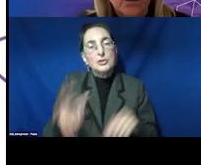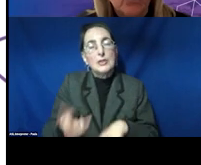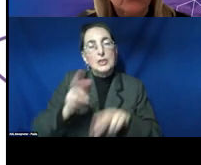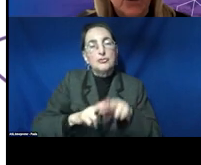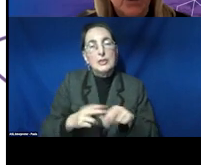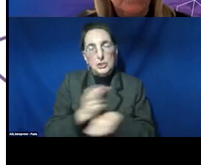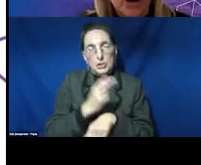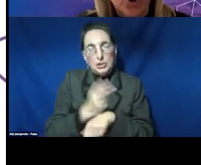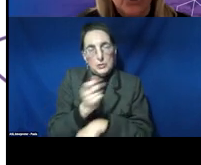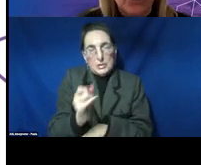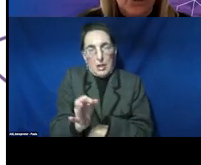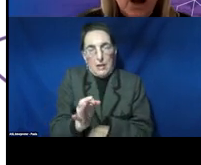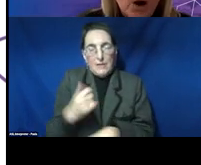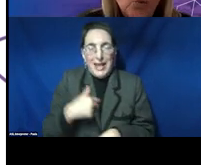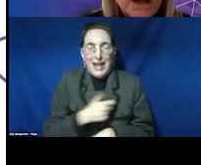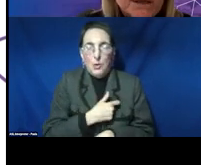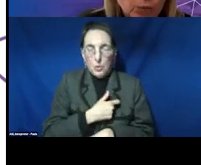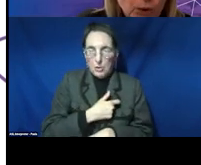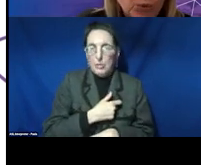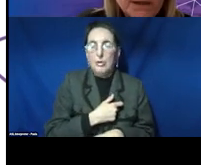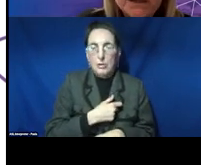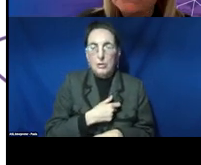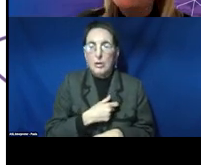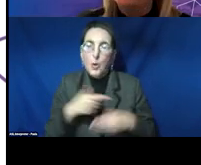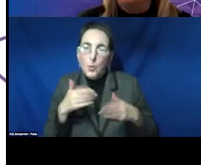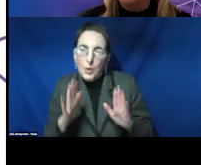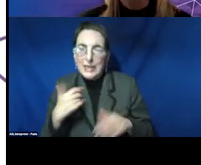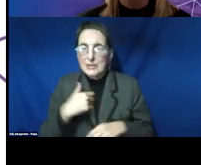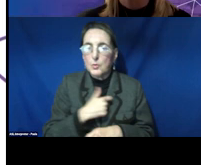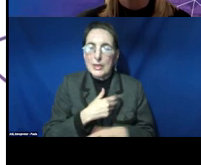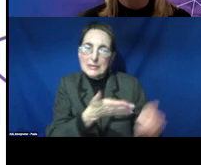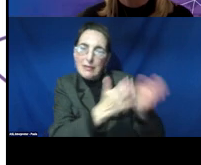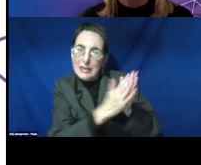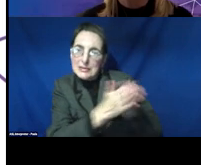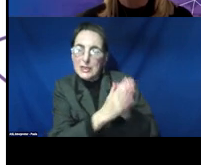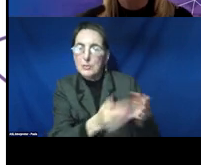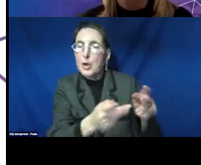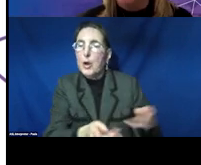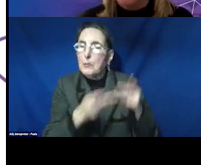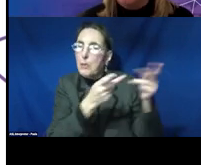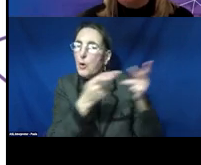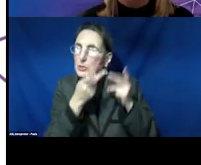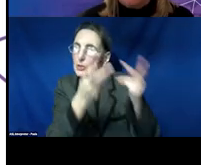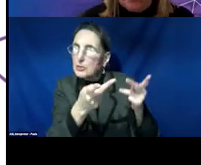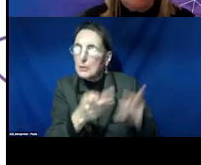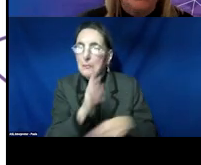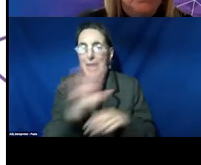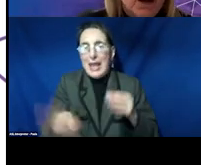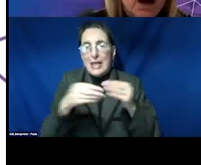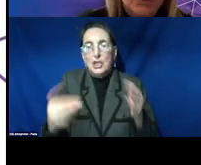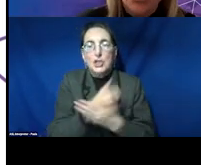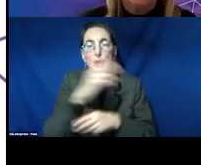use of our ways in which we solicit proposals by adding a new